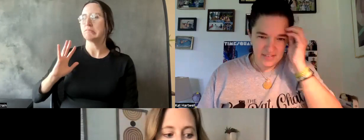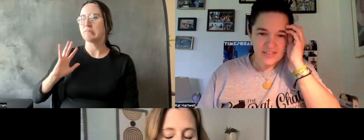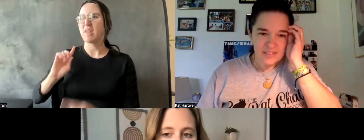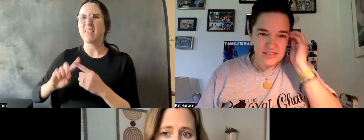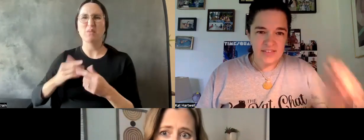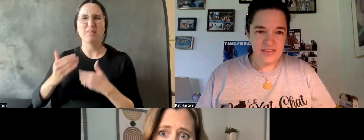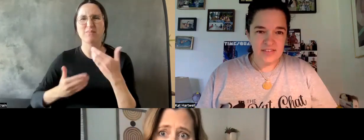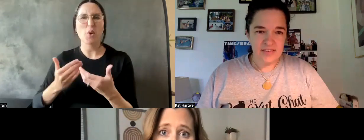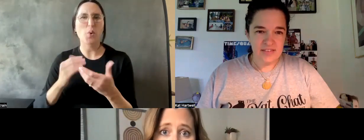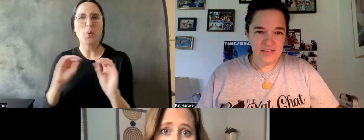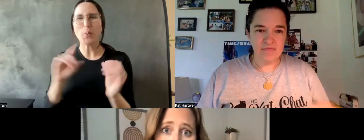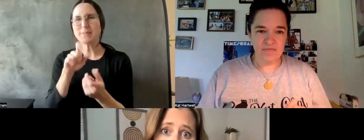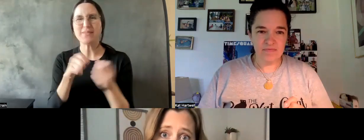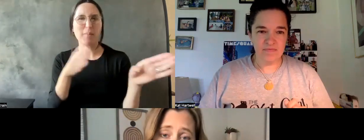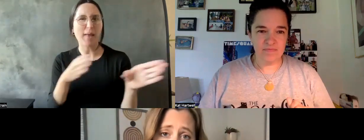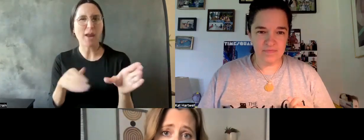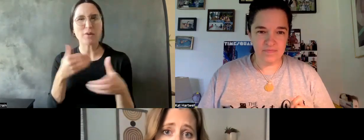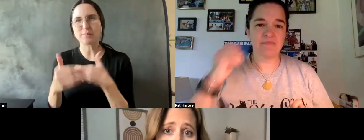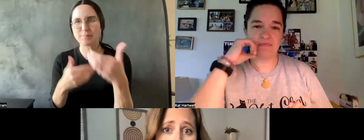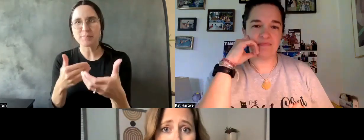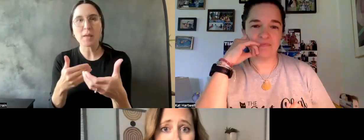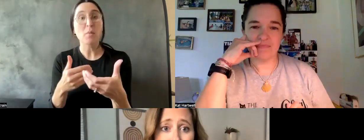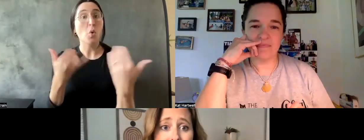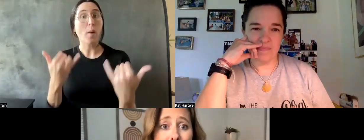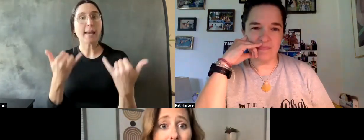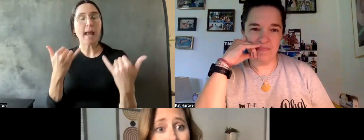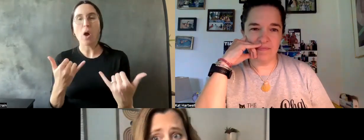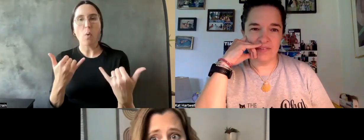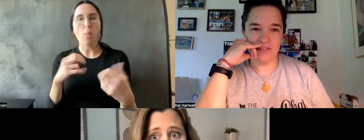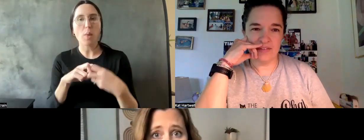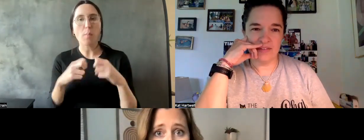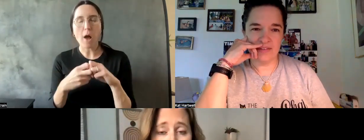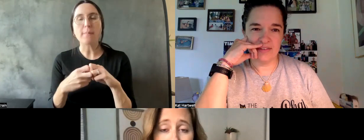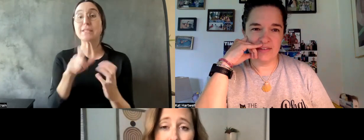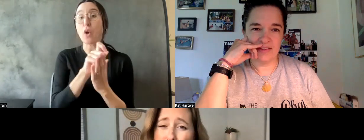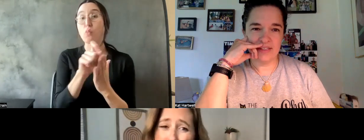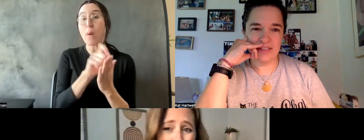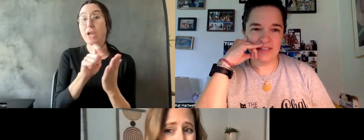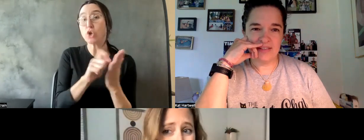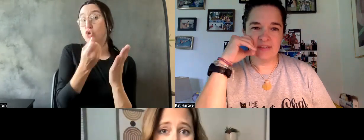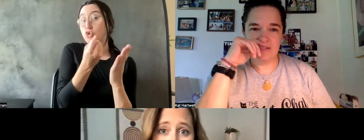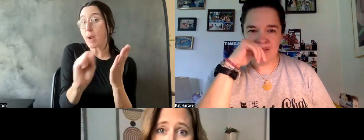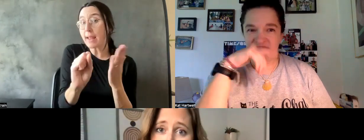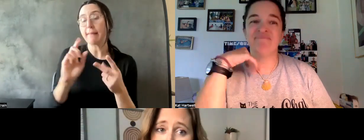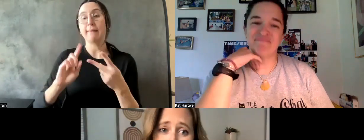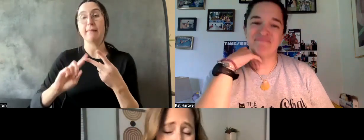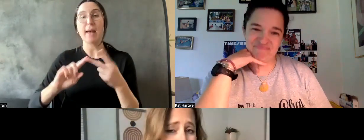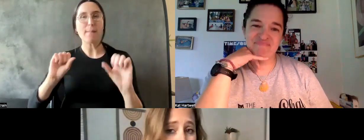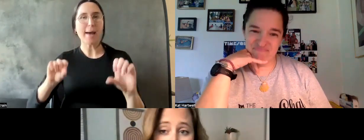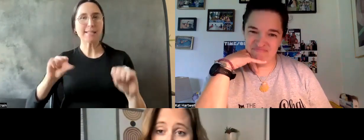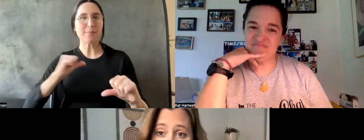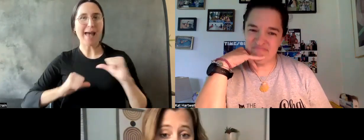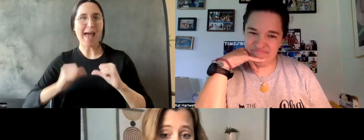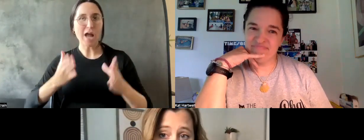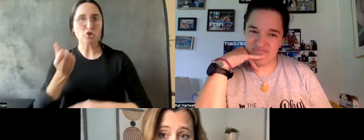a wrench in things a little bit right now is the writer's strike and then the potential actors strike. We're going to go to Canada for season